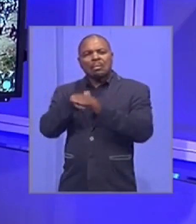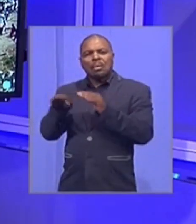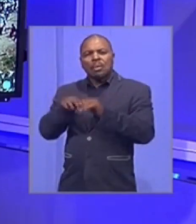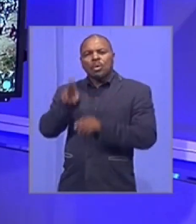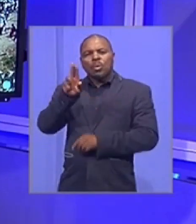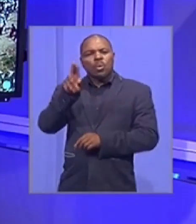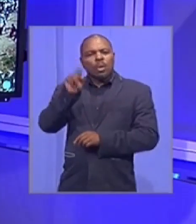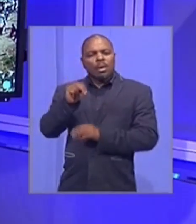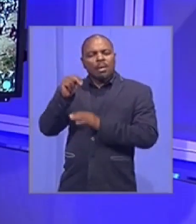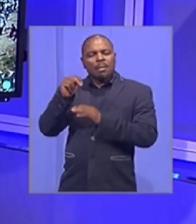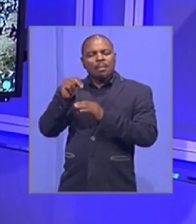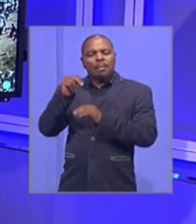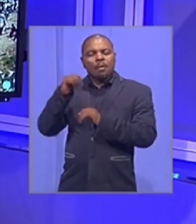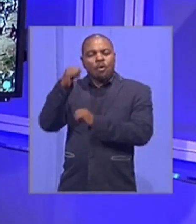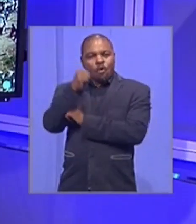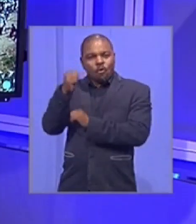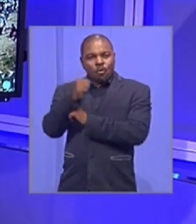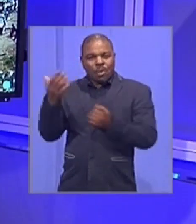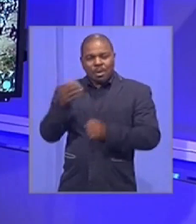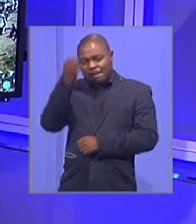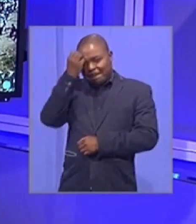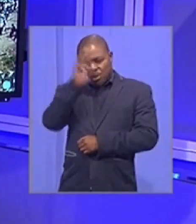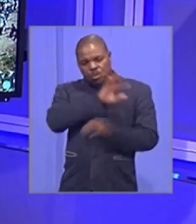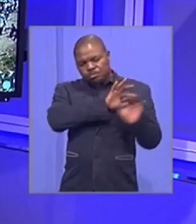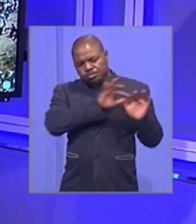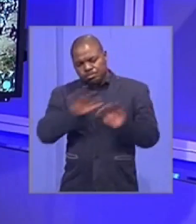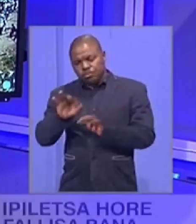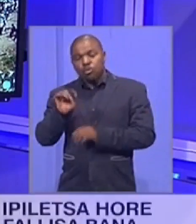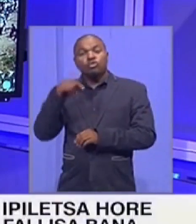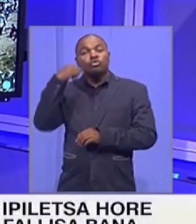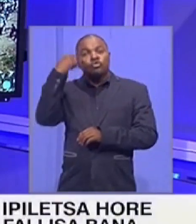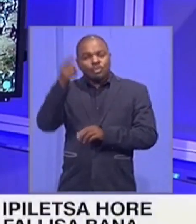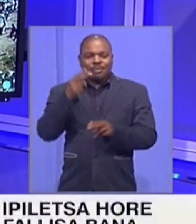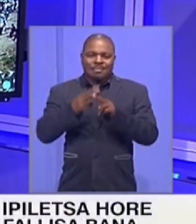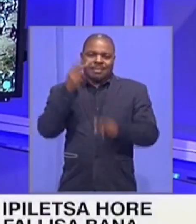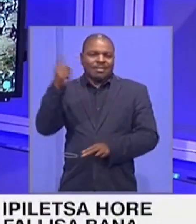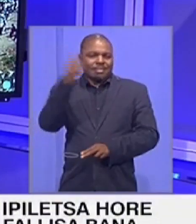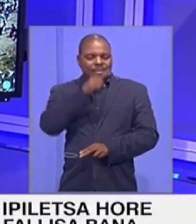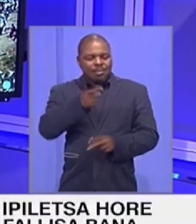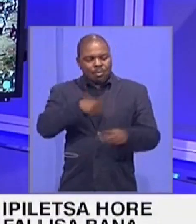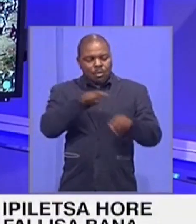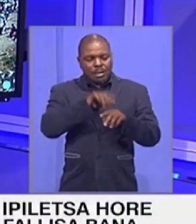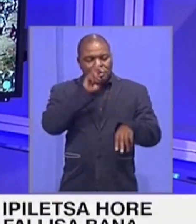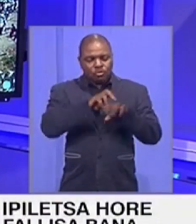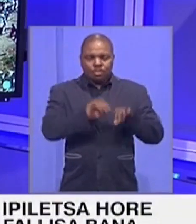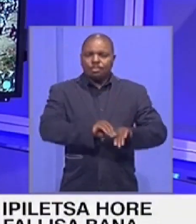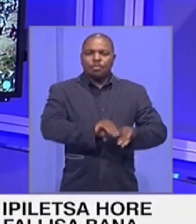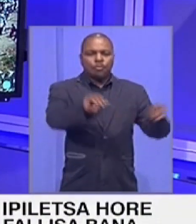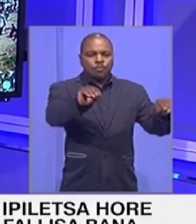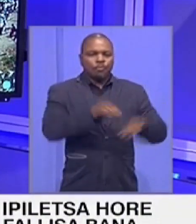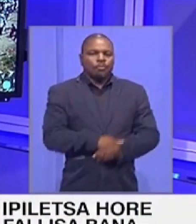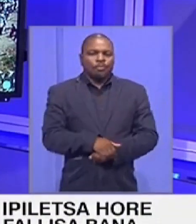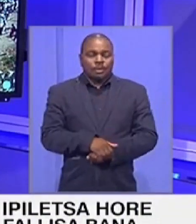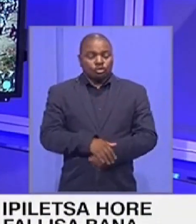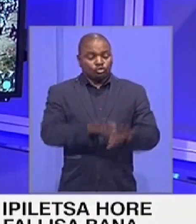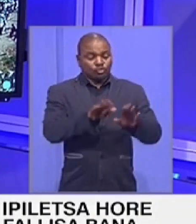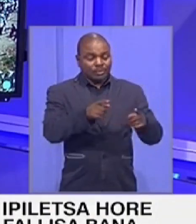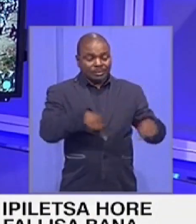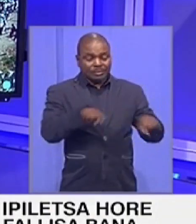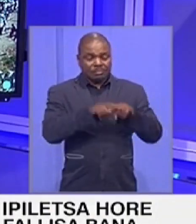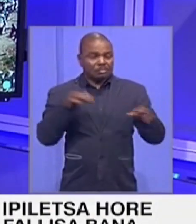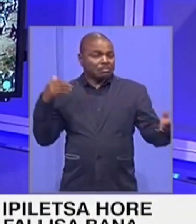United Nations Brooklyn Pretoria mme ho sane ke letsatsi la ho qetela hore ba be ba itlhekile sebakeng seo bana bao ha